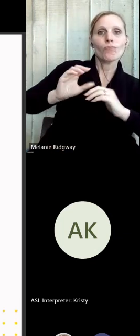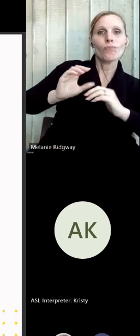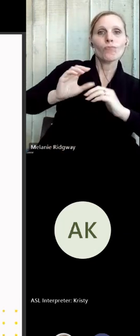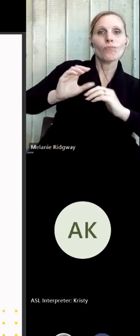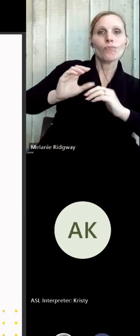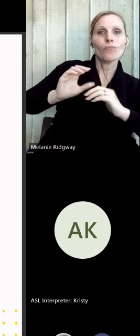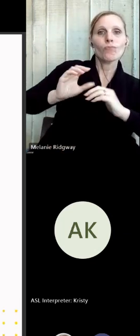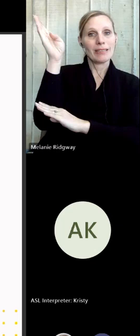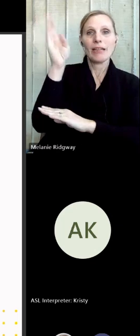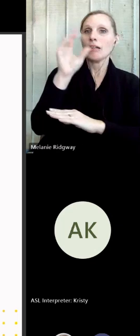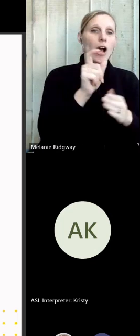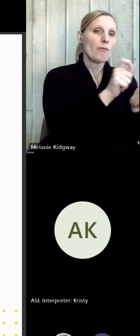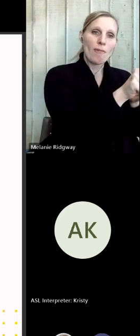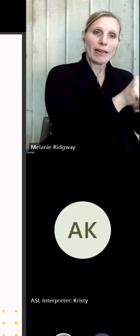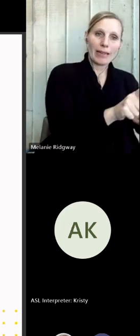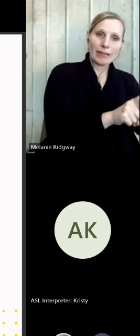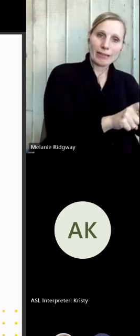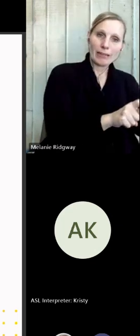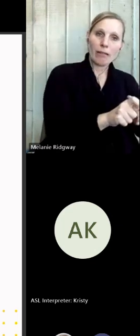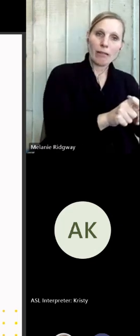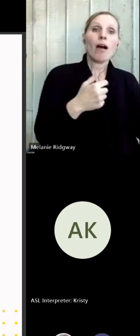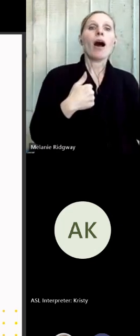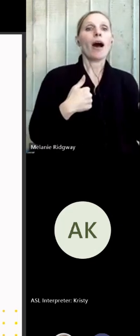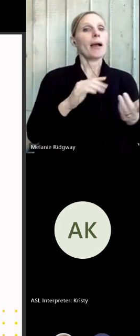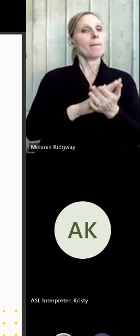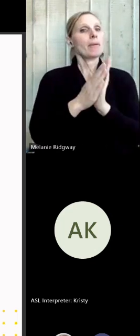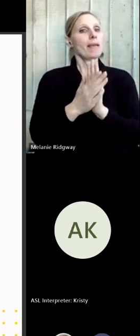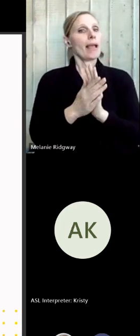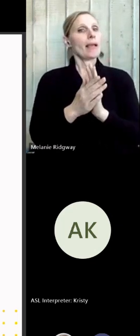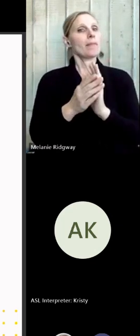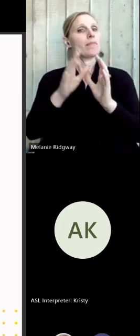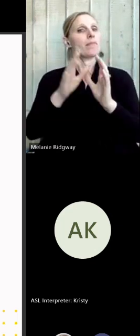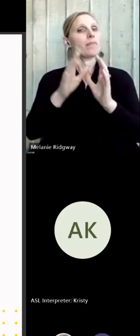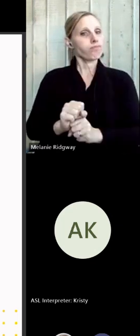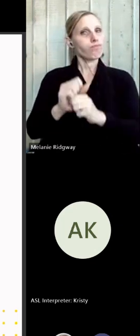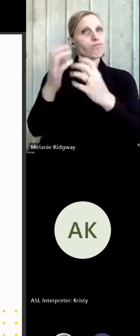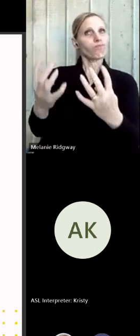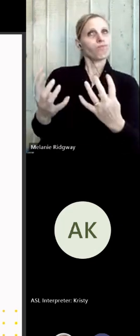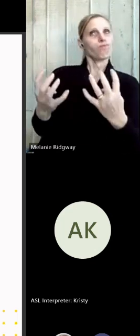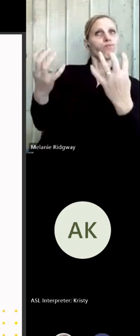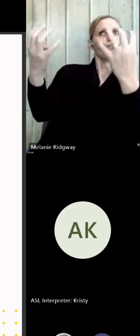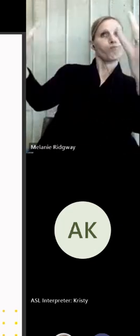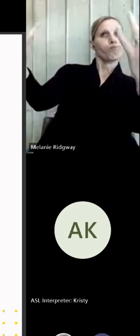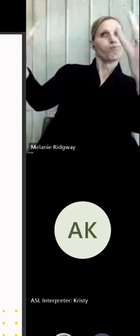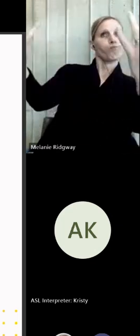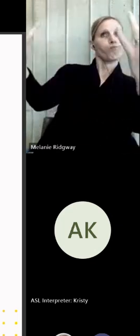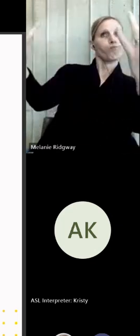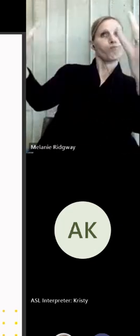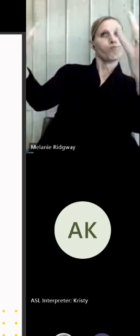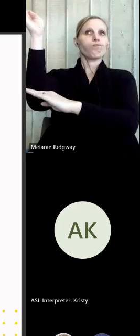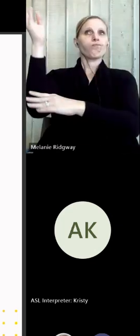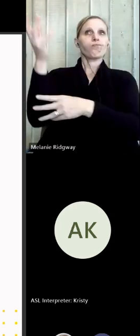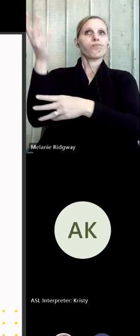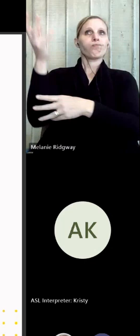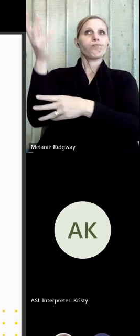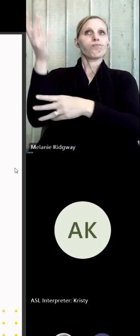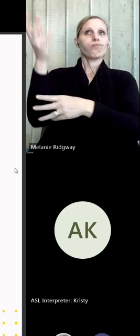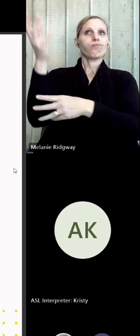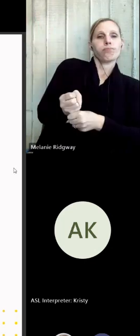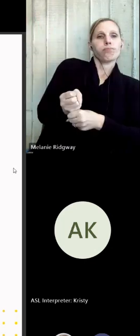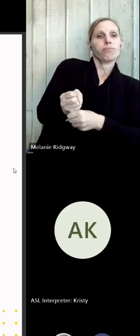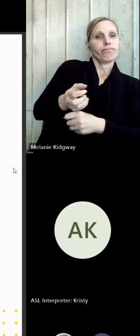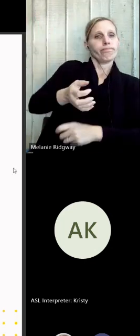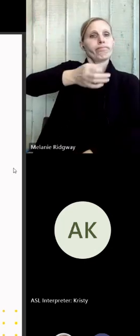that, I became a very comfortable, confident